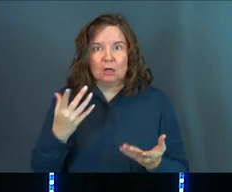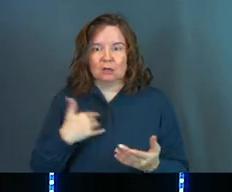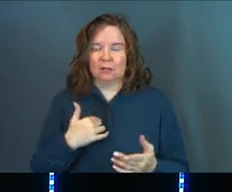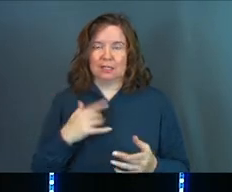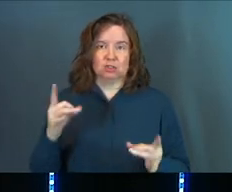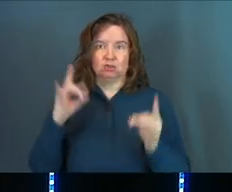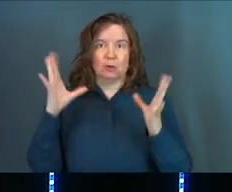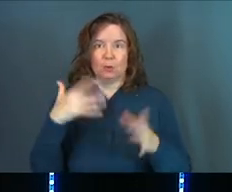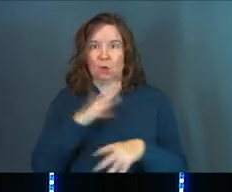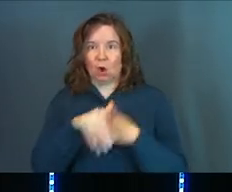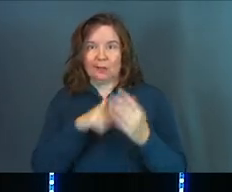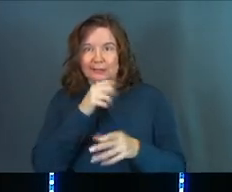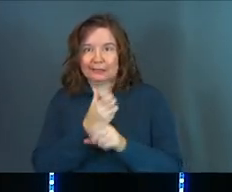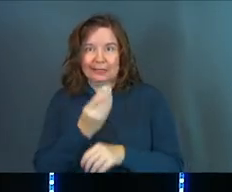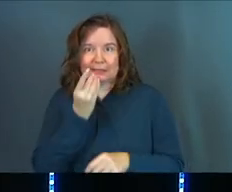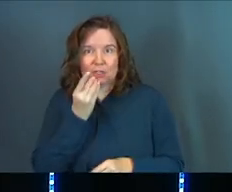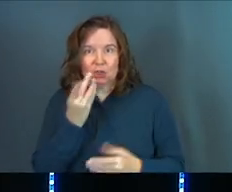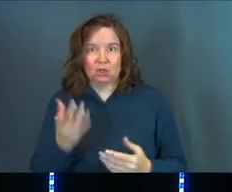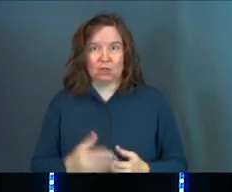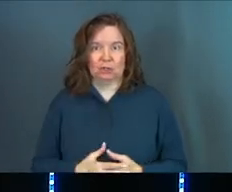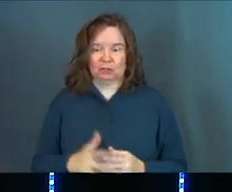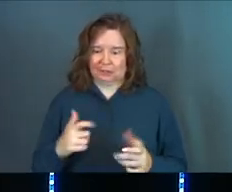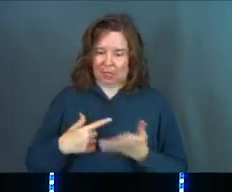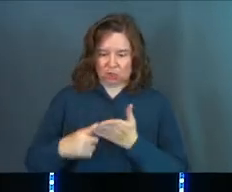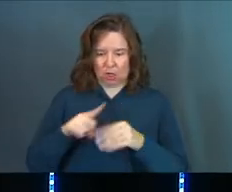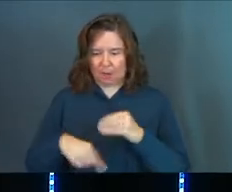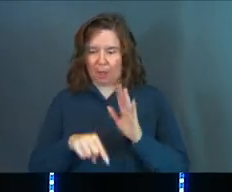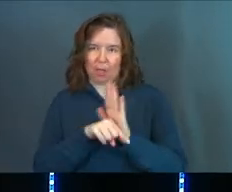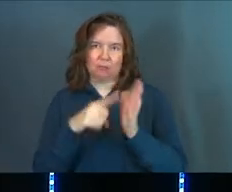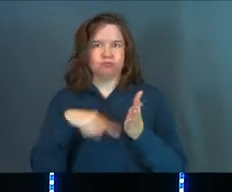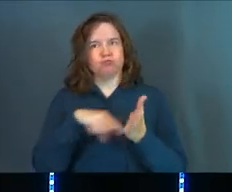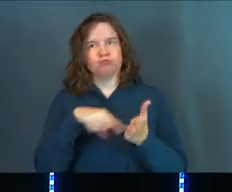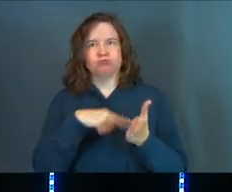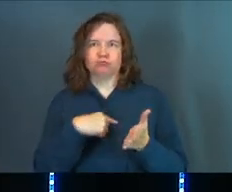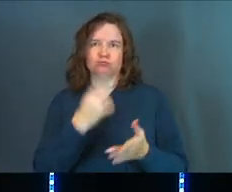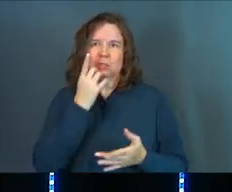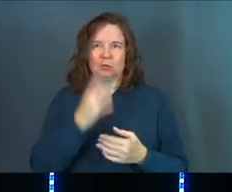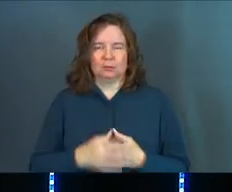It's a tragedy that we didn't all get dinner. Let's talk about dinner.